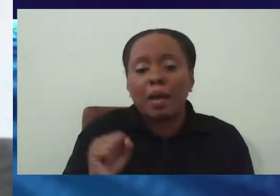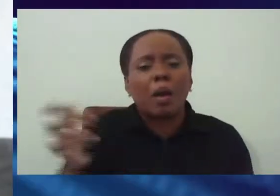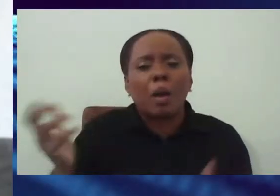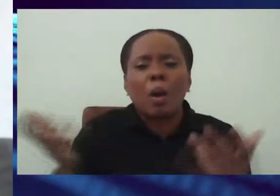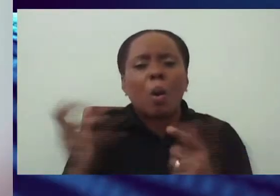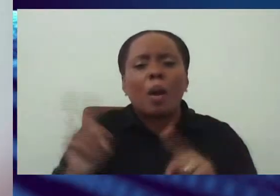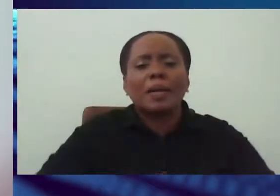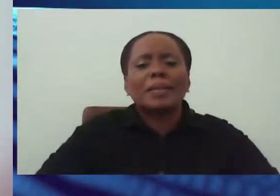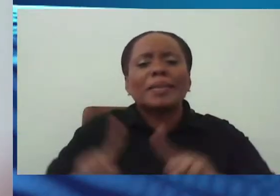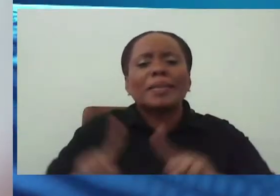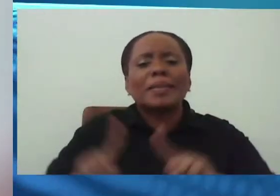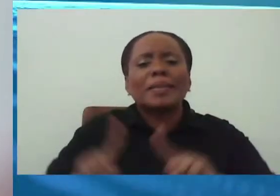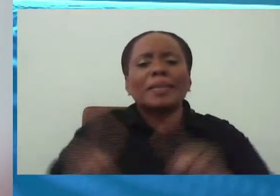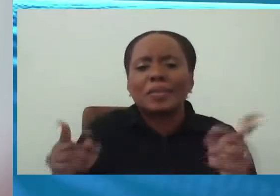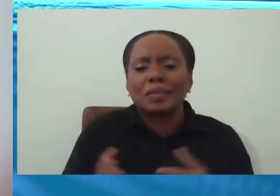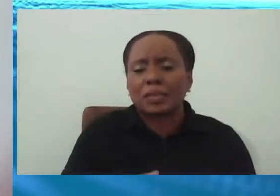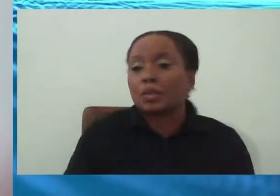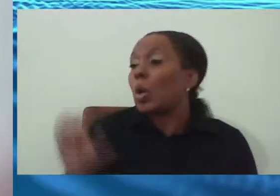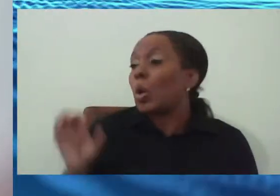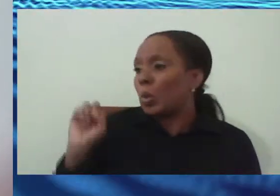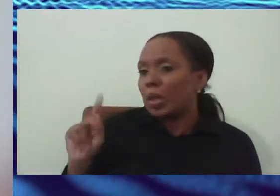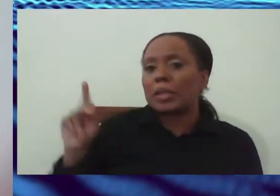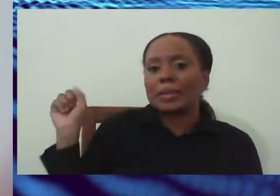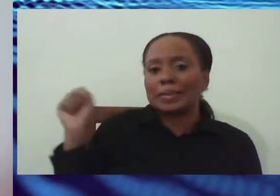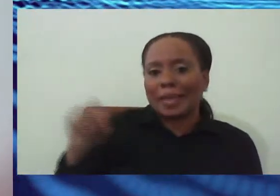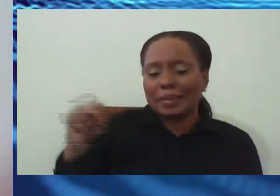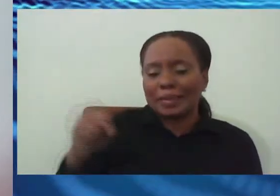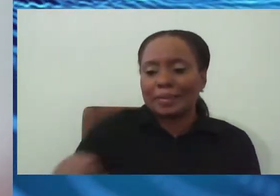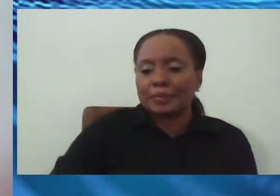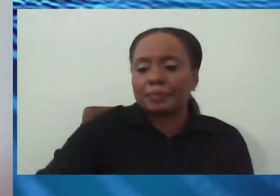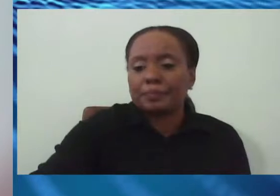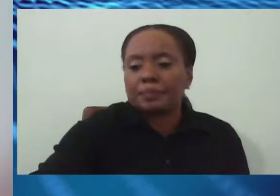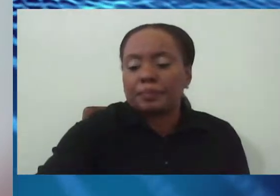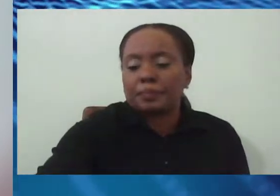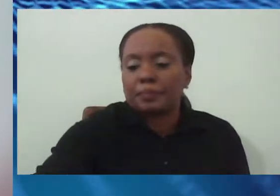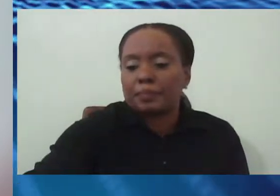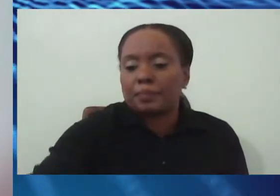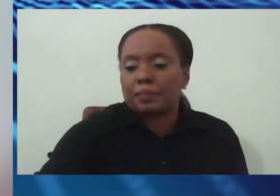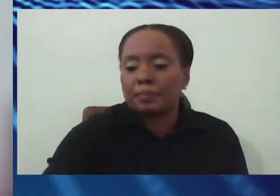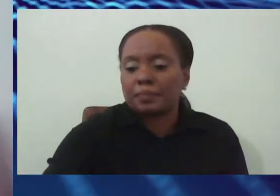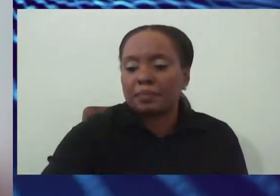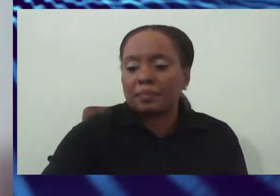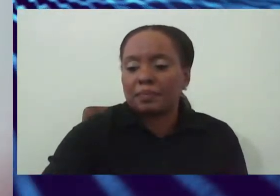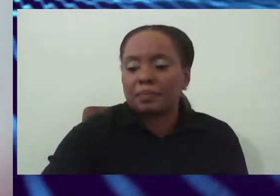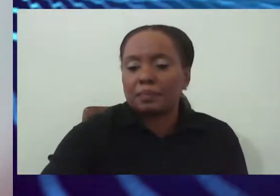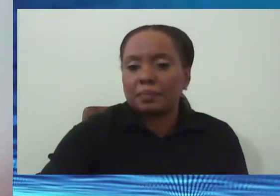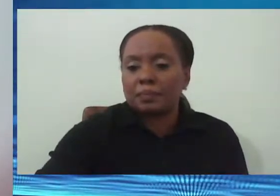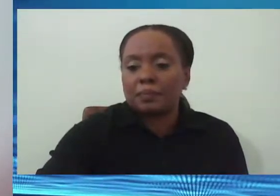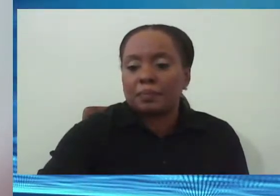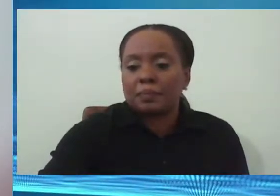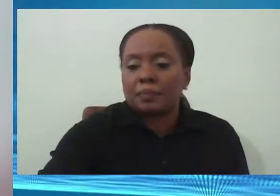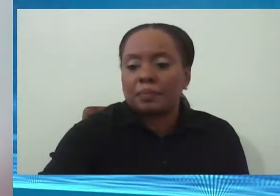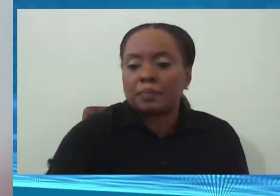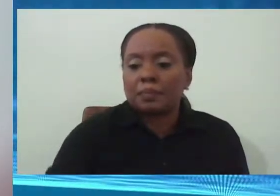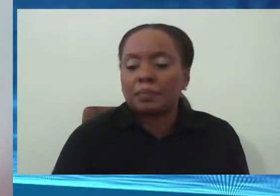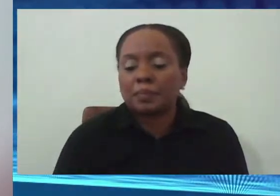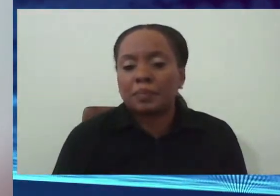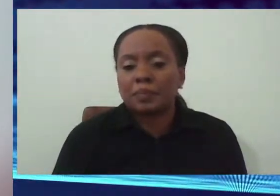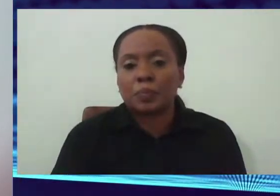Dr. Okay. Phillips? Yes. So both from the